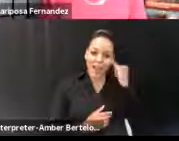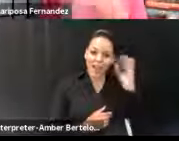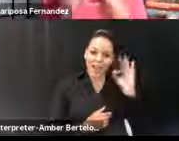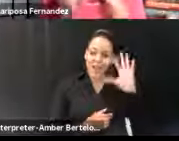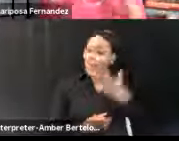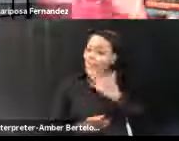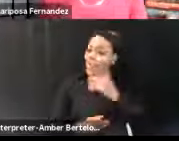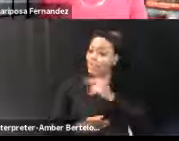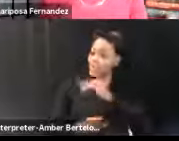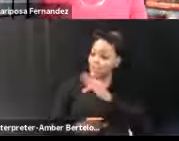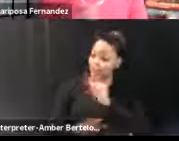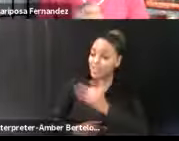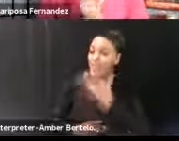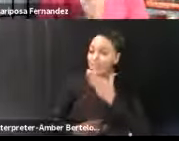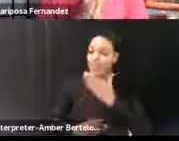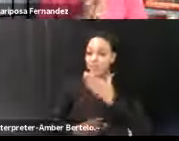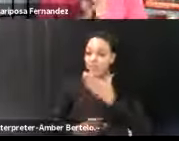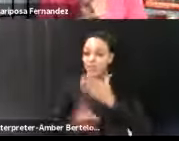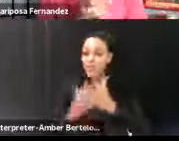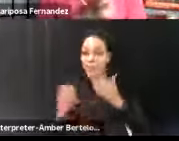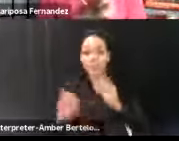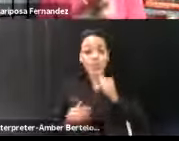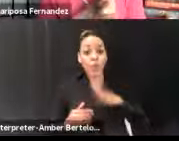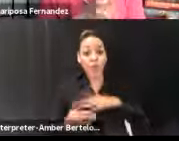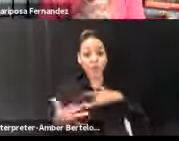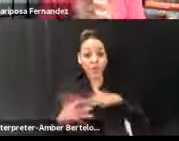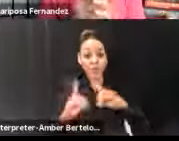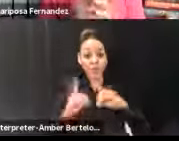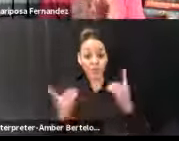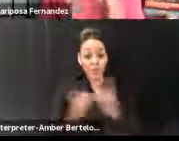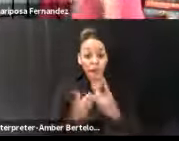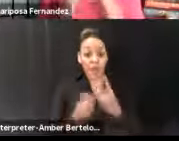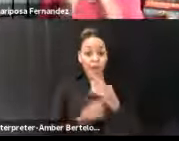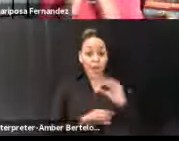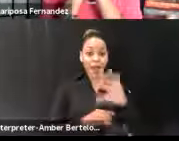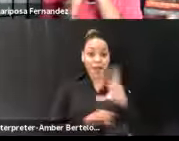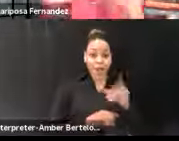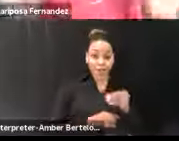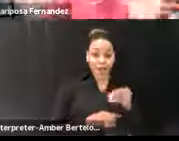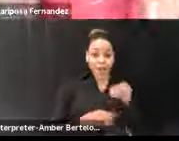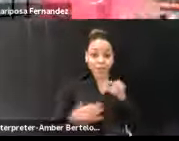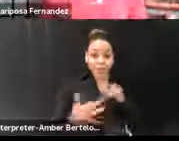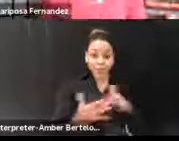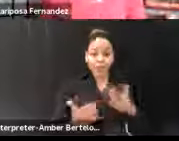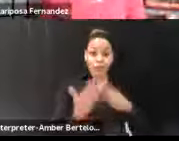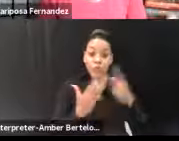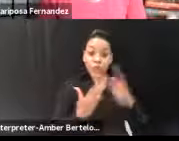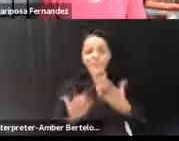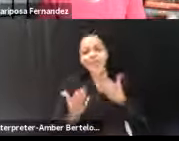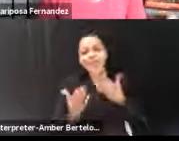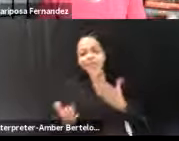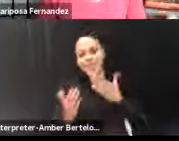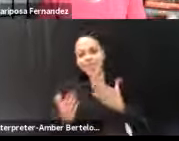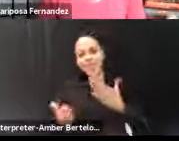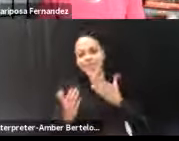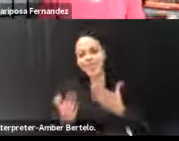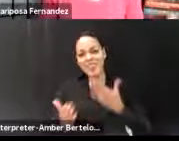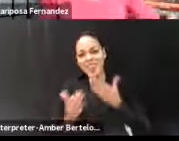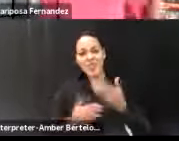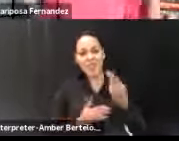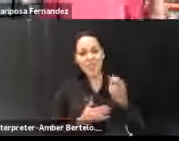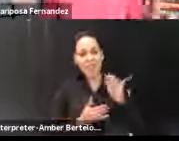And thank you Women's Studies Program and Africana Studies Program. Thank you, Center for